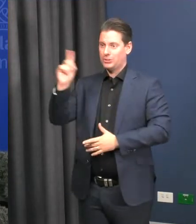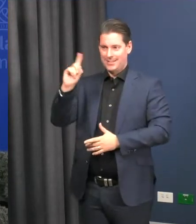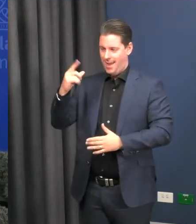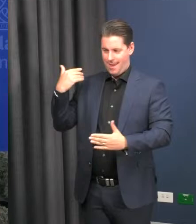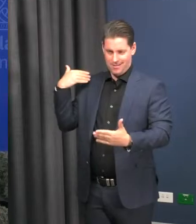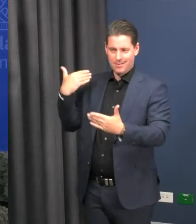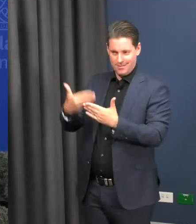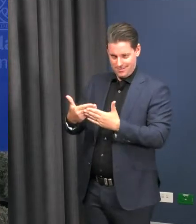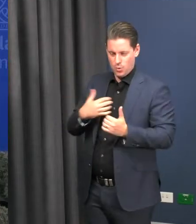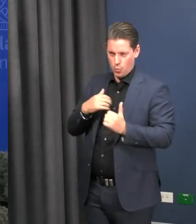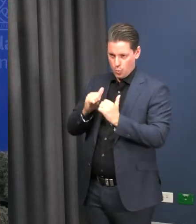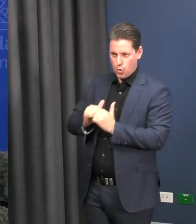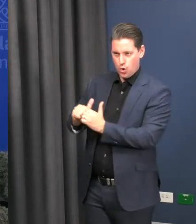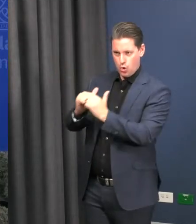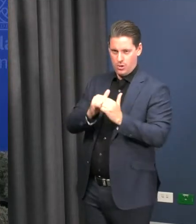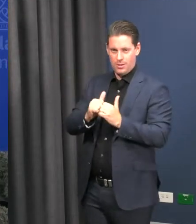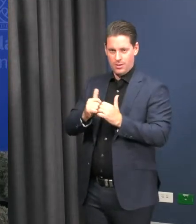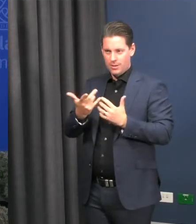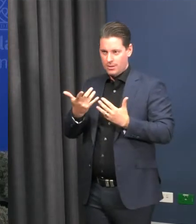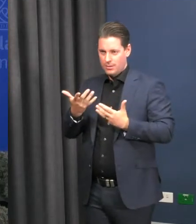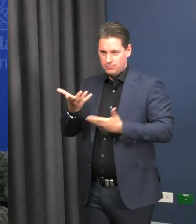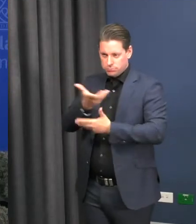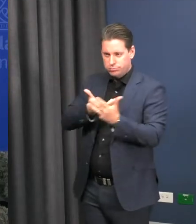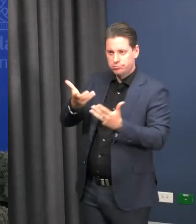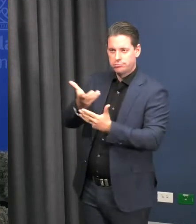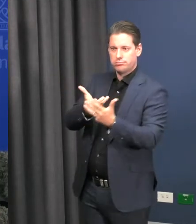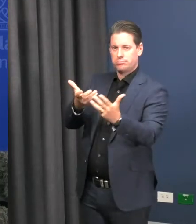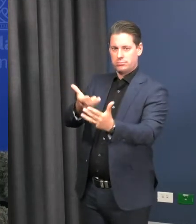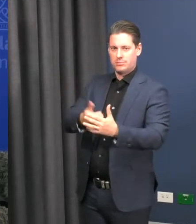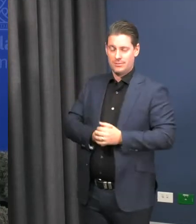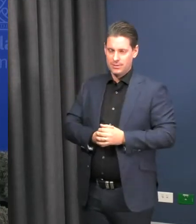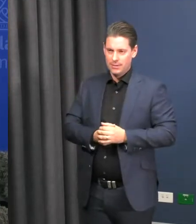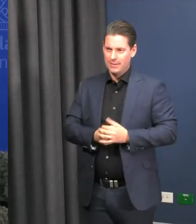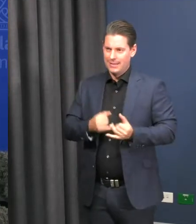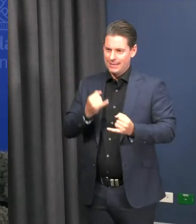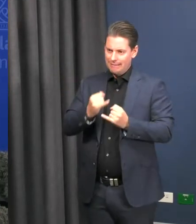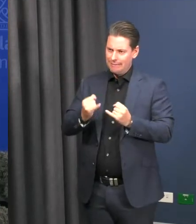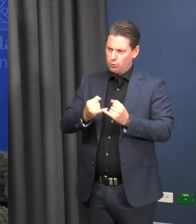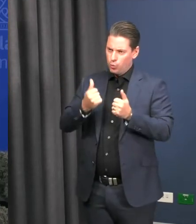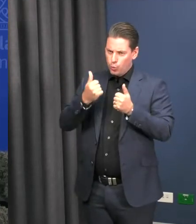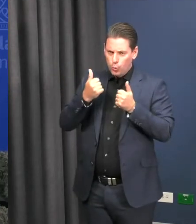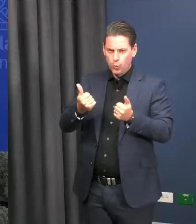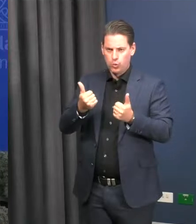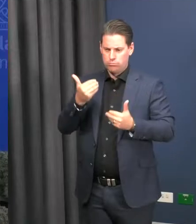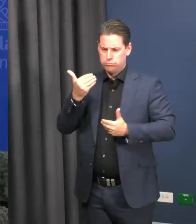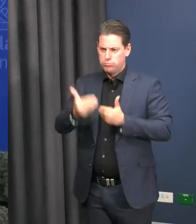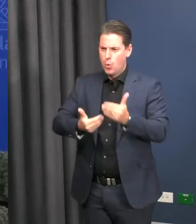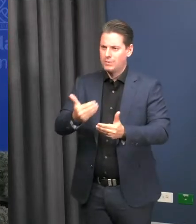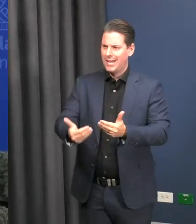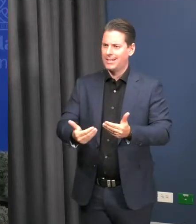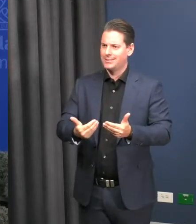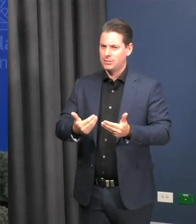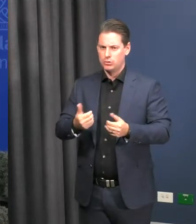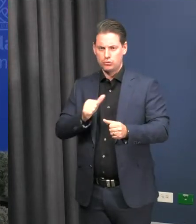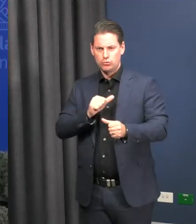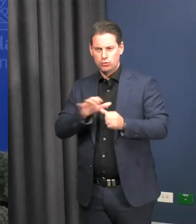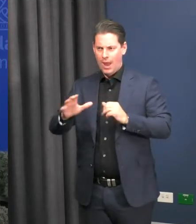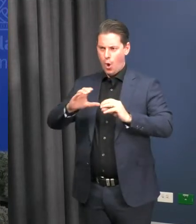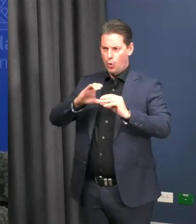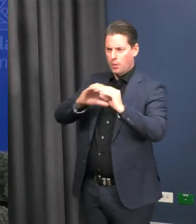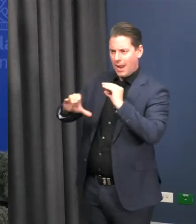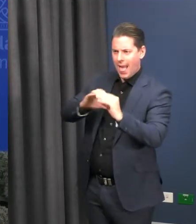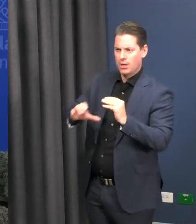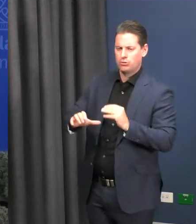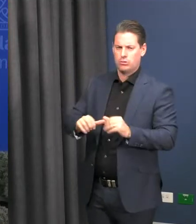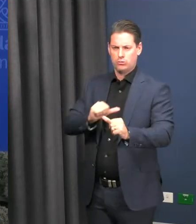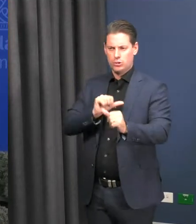all the way through as we gear up. It's been a good, rigorous and strong process. There's been great communication, there's been great